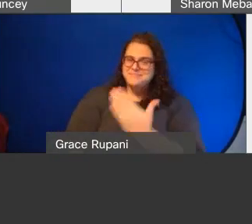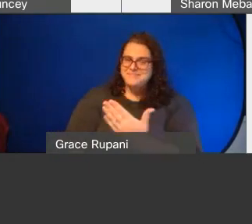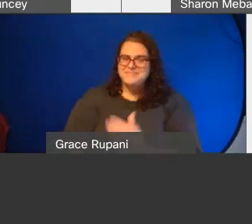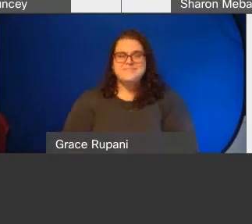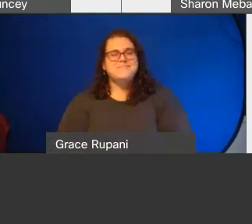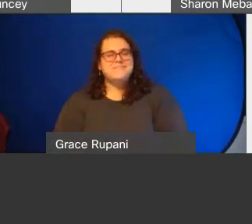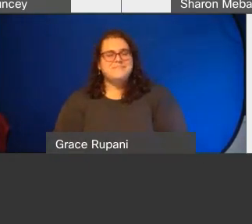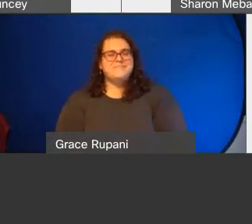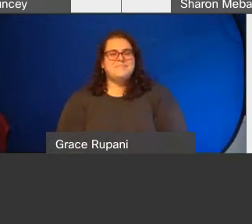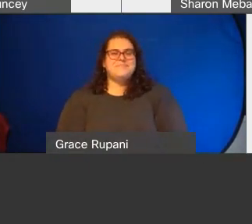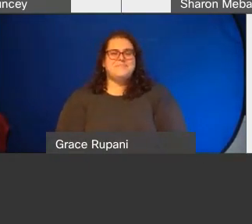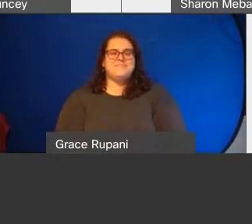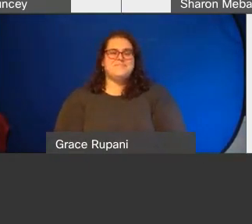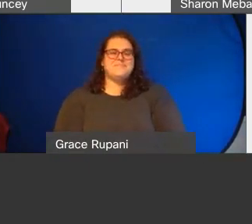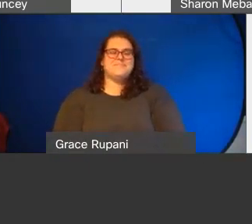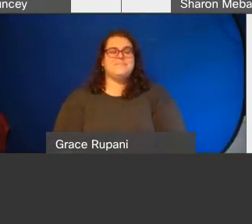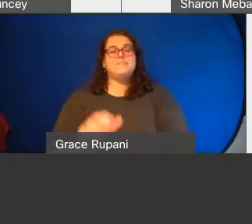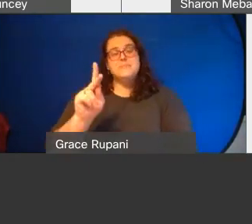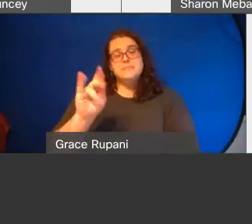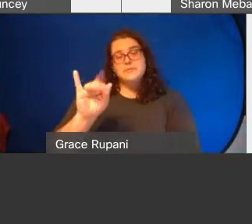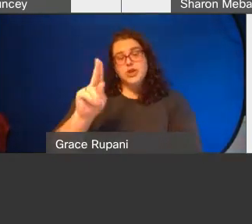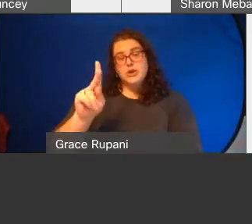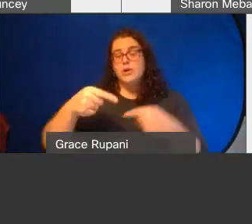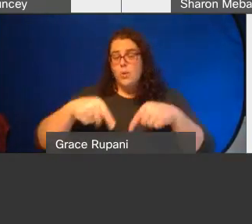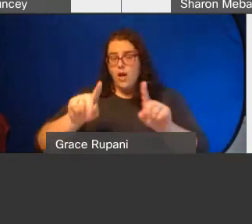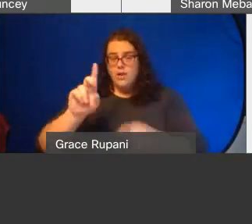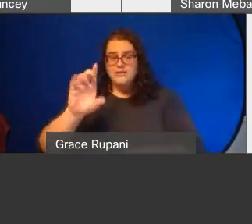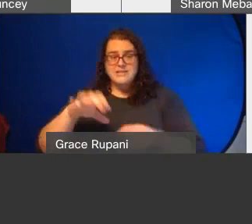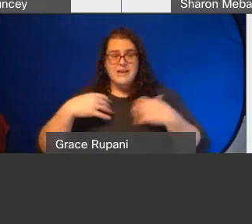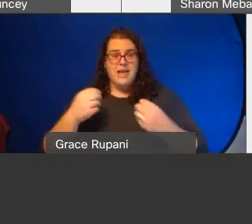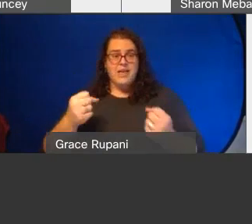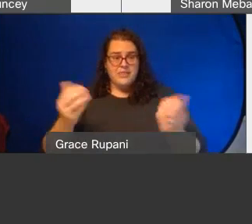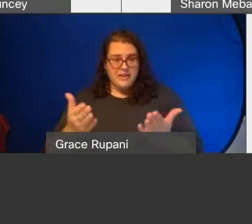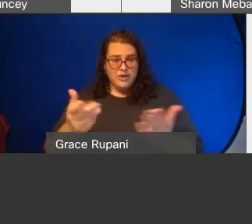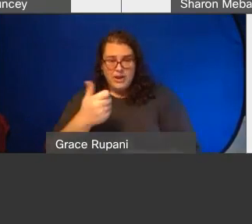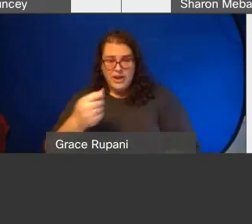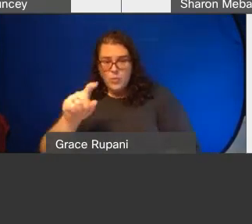May I just ask if there are any other questions for DC Health while we have them on the line? Can people post that in the chat box